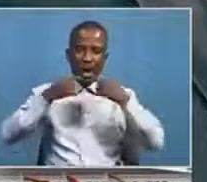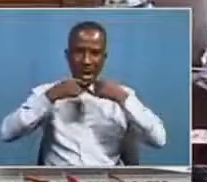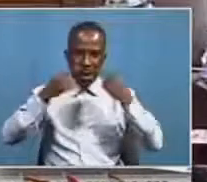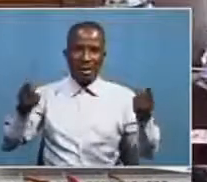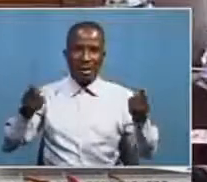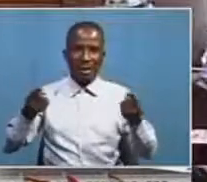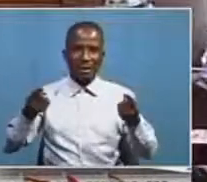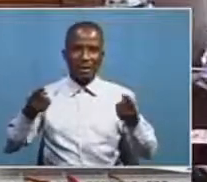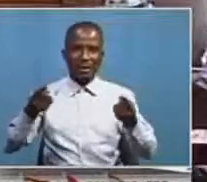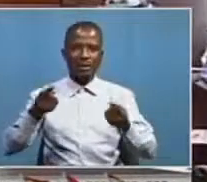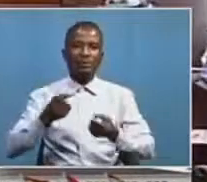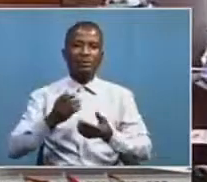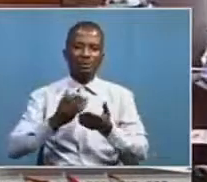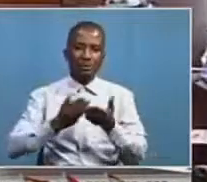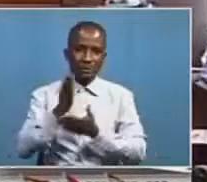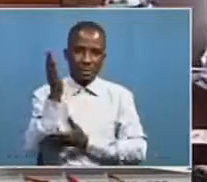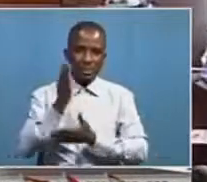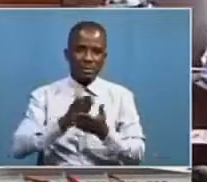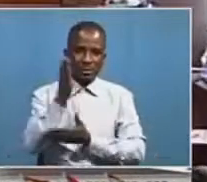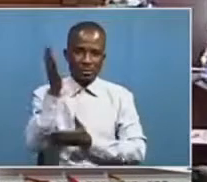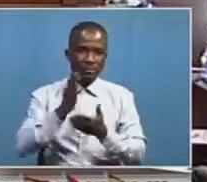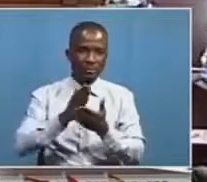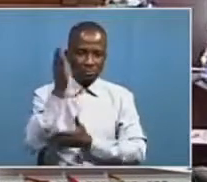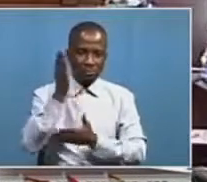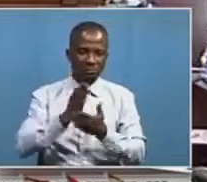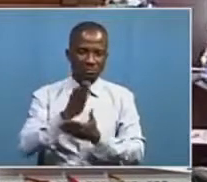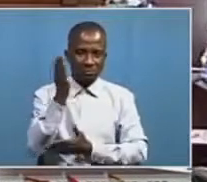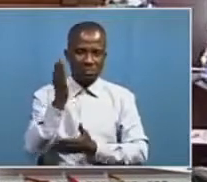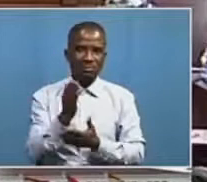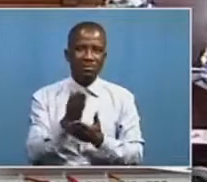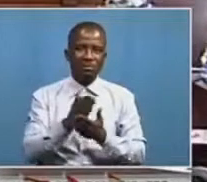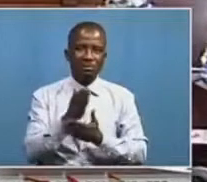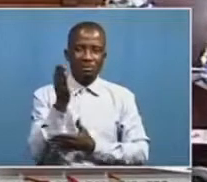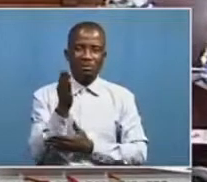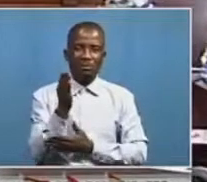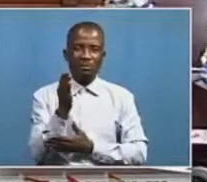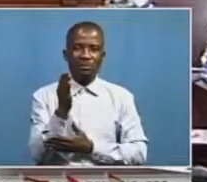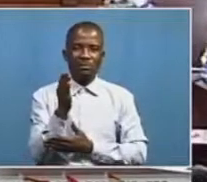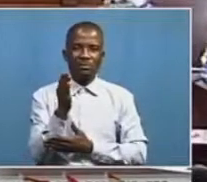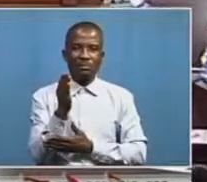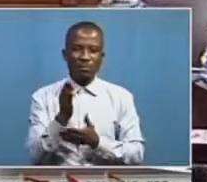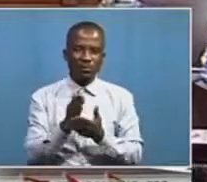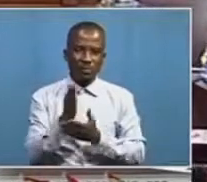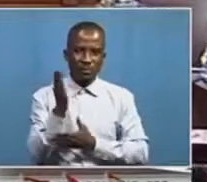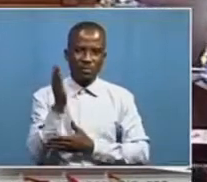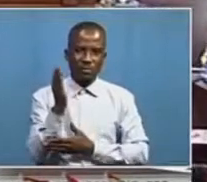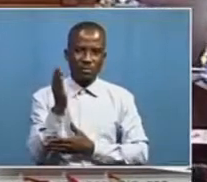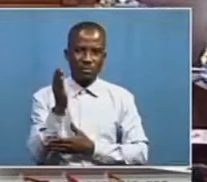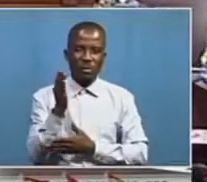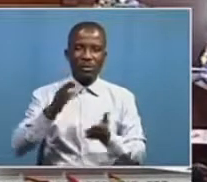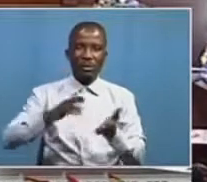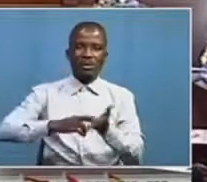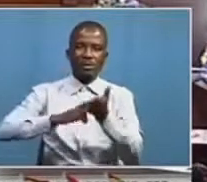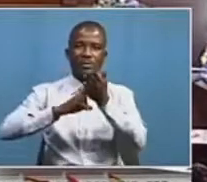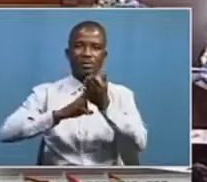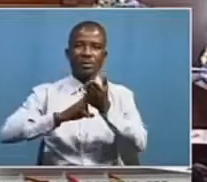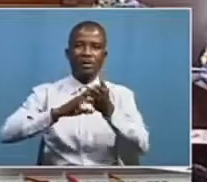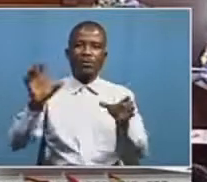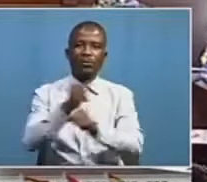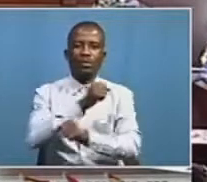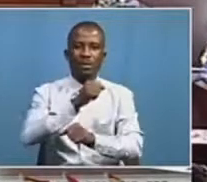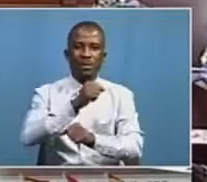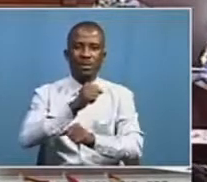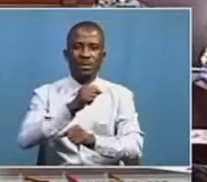was as representing the valid votes obtained by the respective candidates were right and represented the will of the